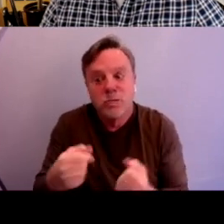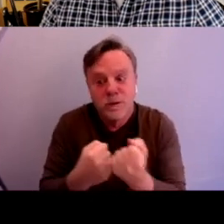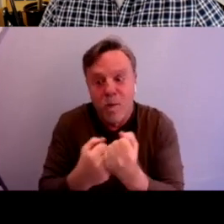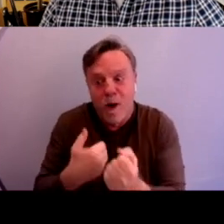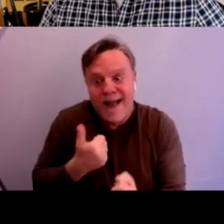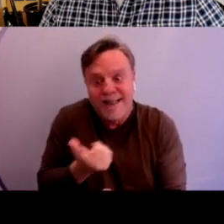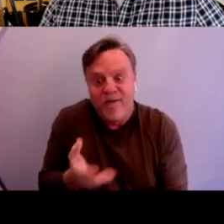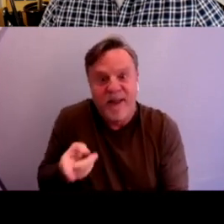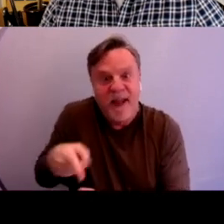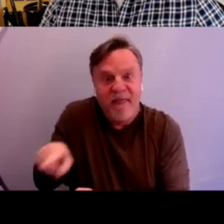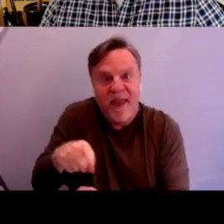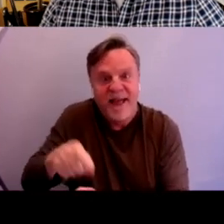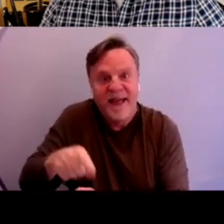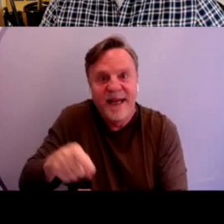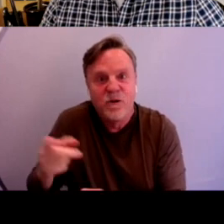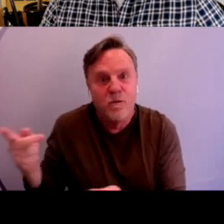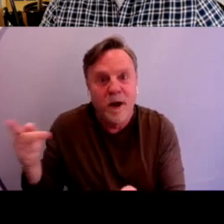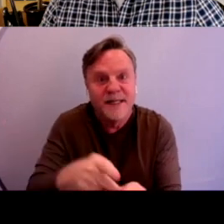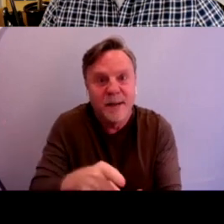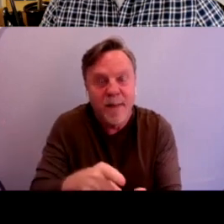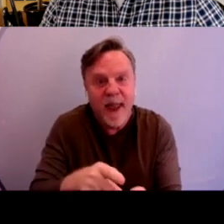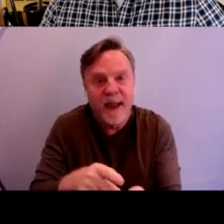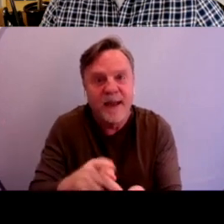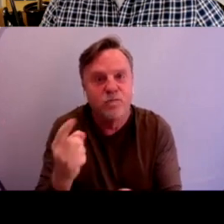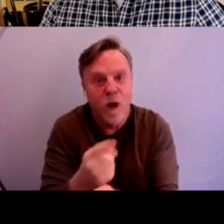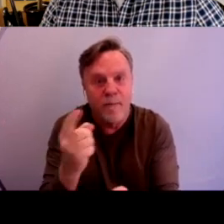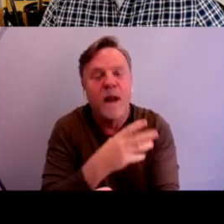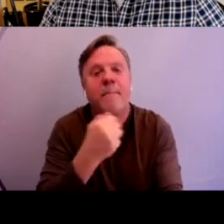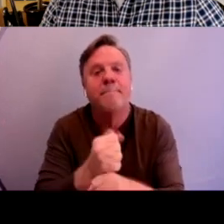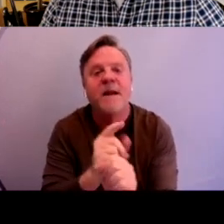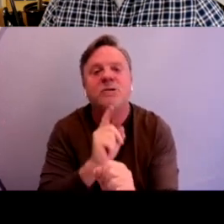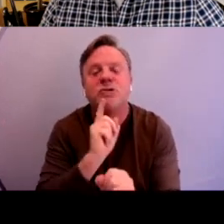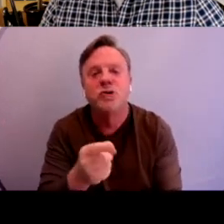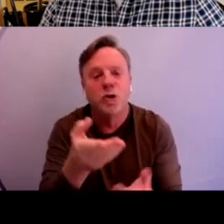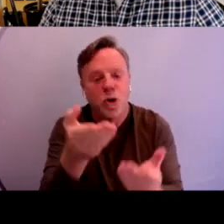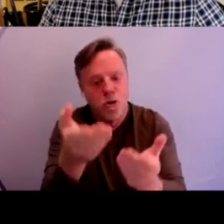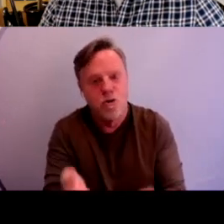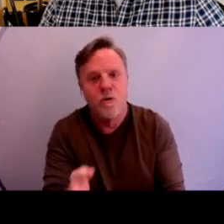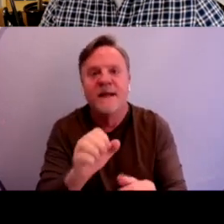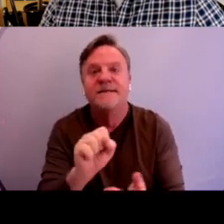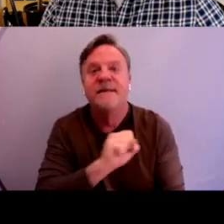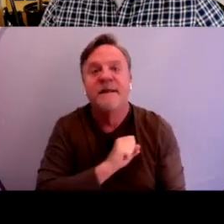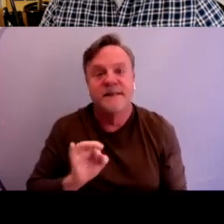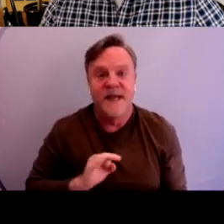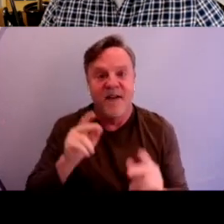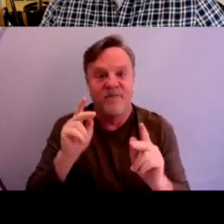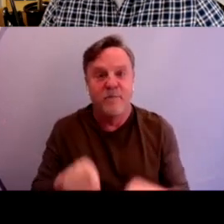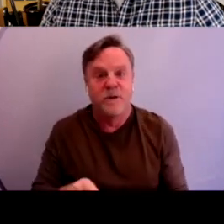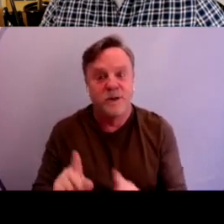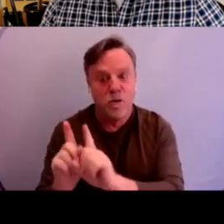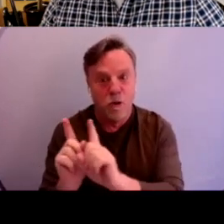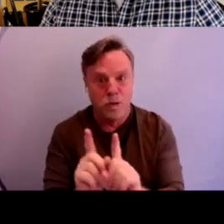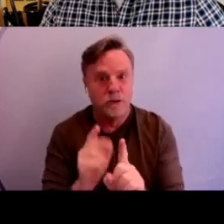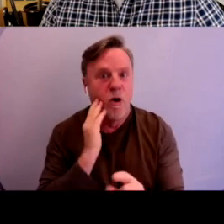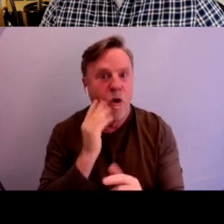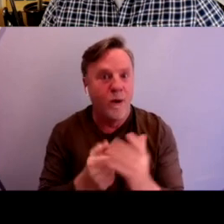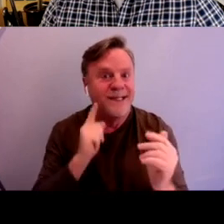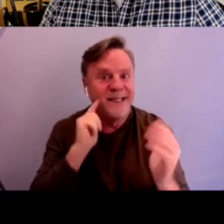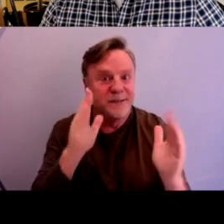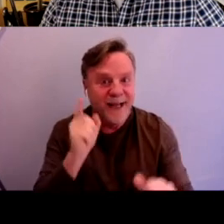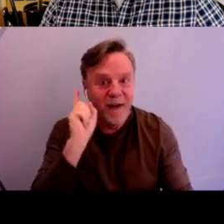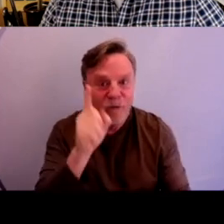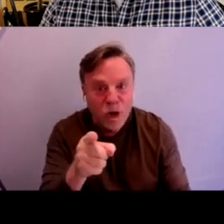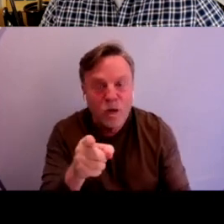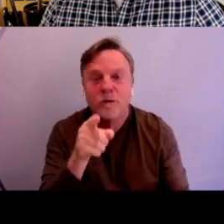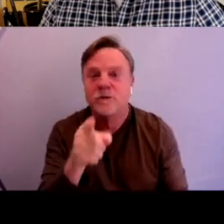they need to participate properly, and make sure that you, as the staff person accompanying, know what's expected of you, so that you're